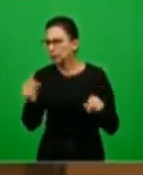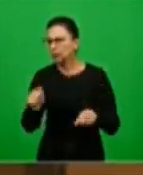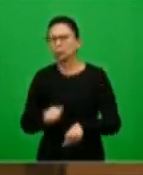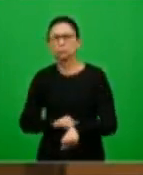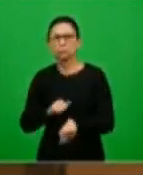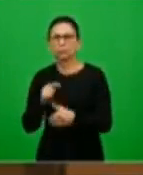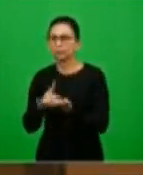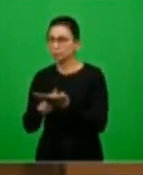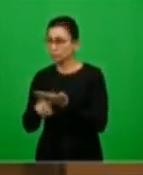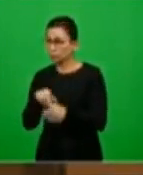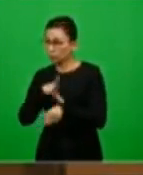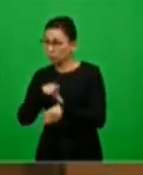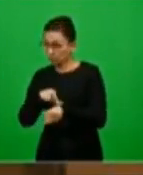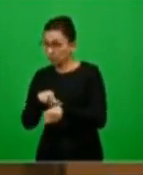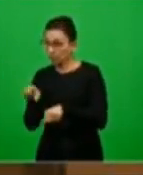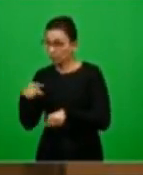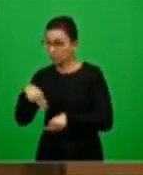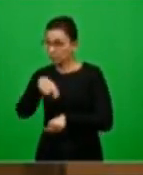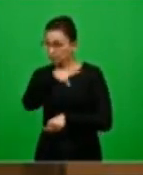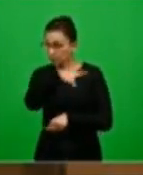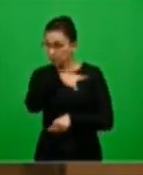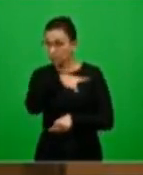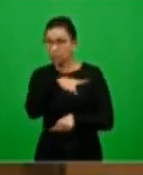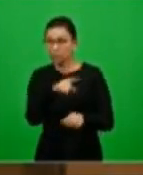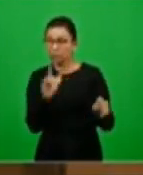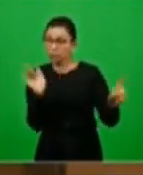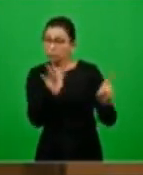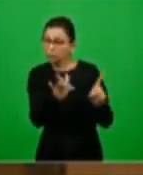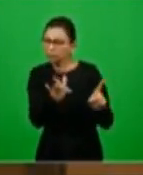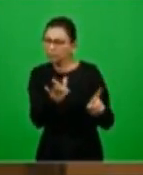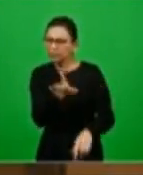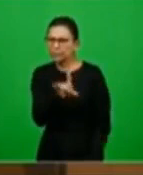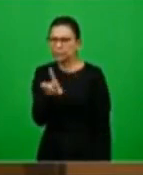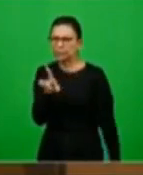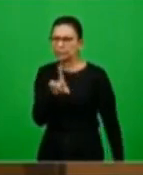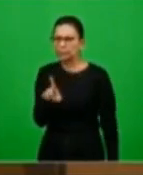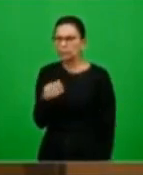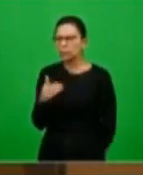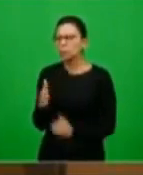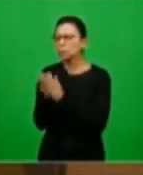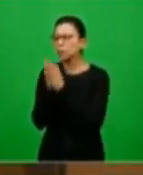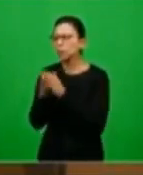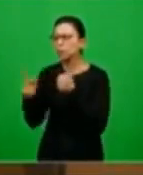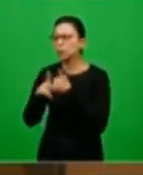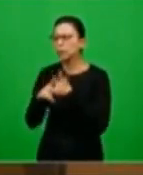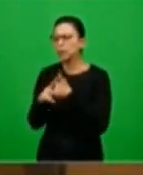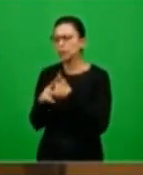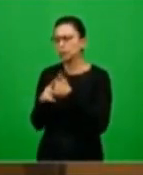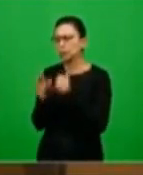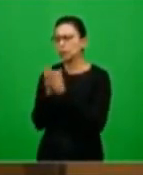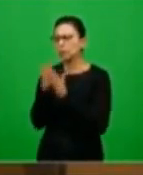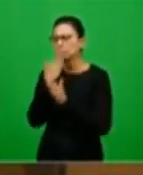schedule a time with a deacon or asked one of